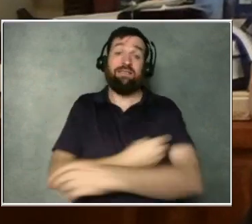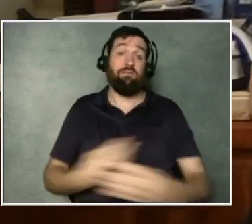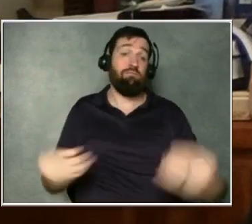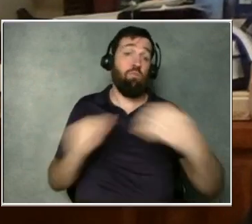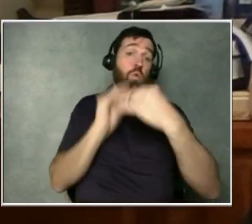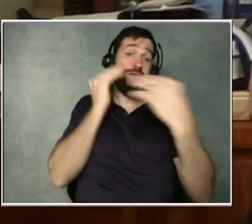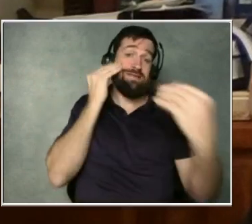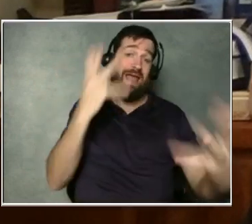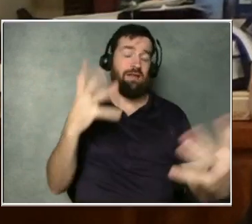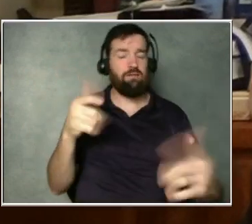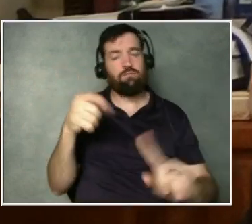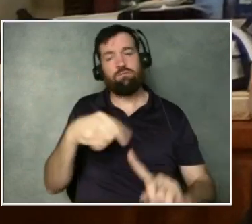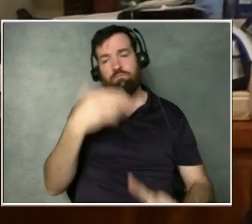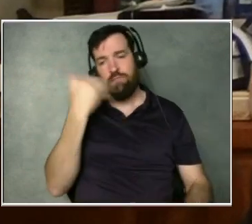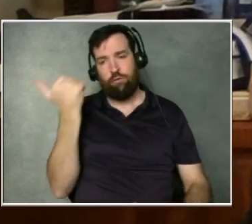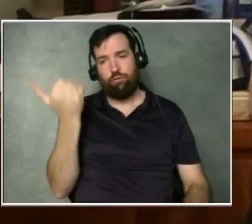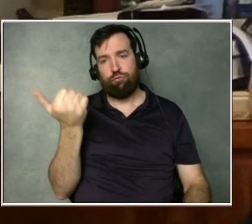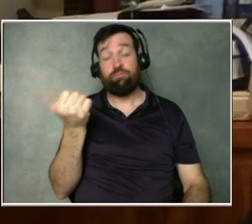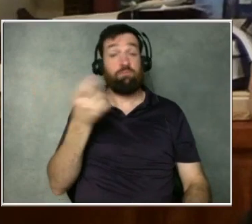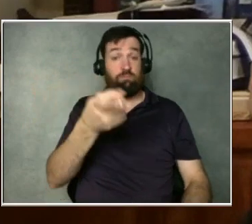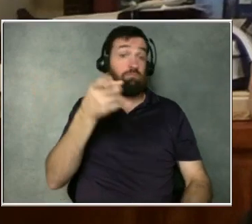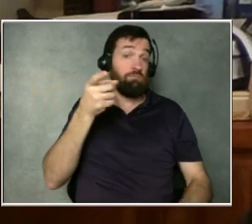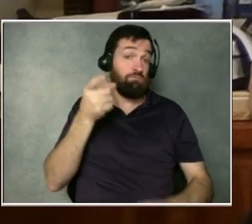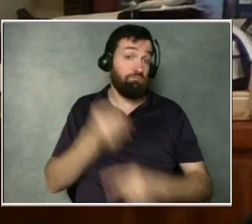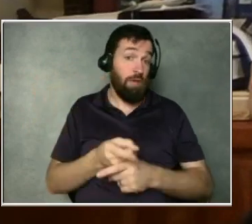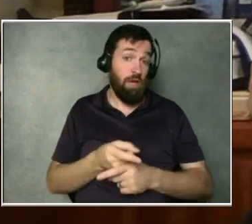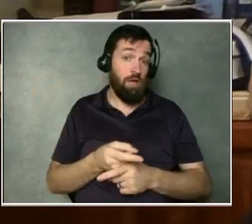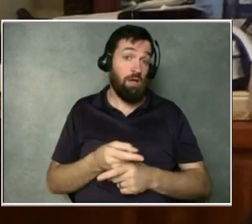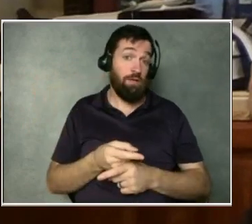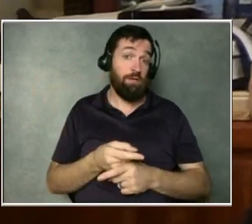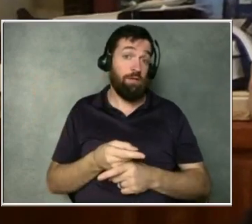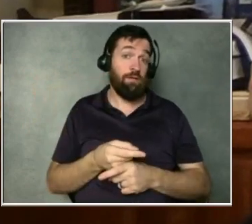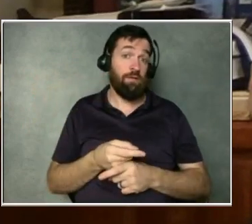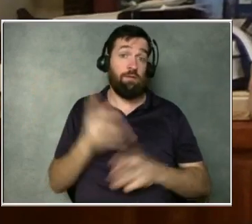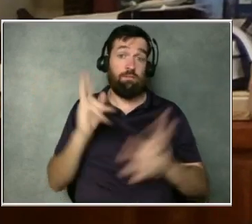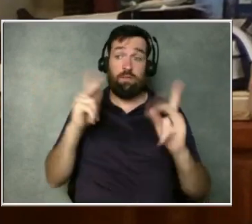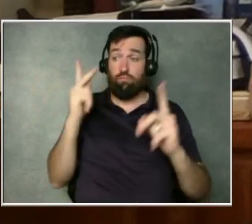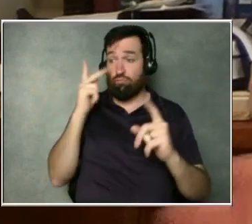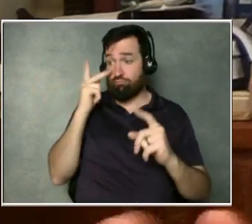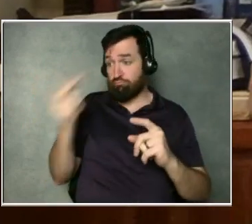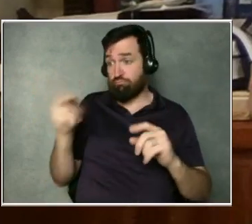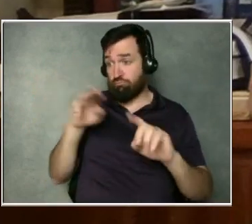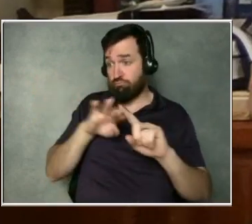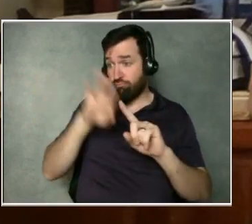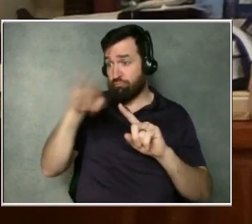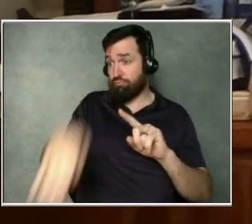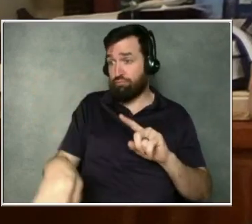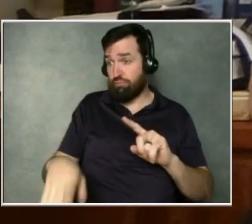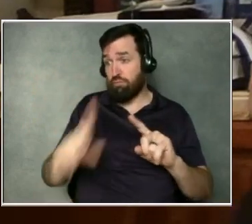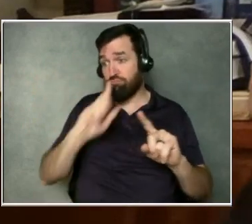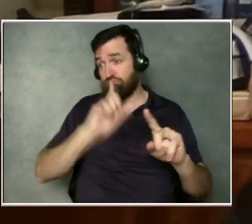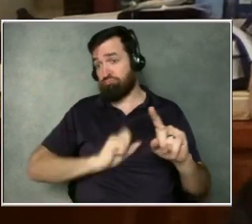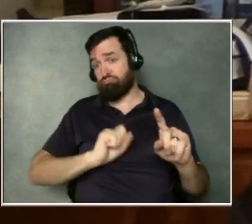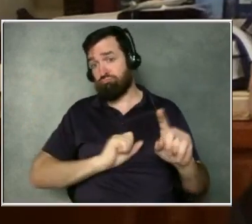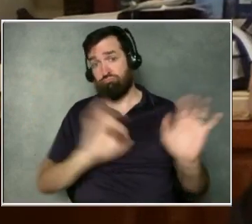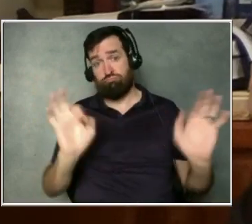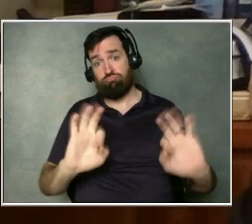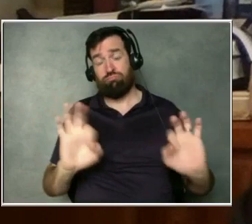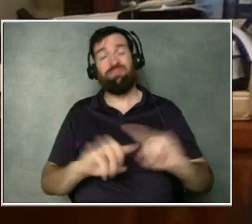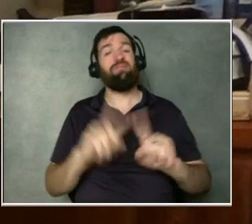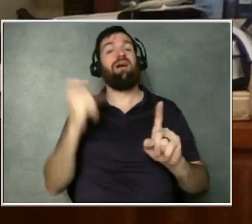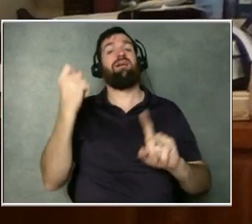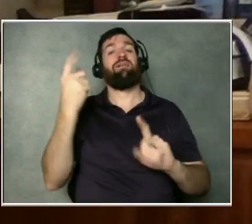better. You're right that we are down. People see those curves and they think, oh, no big deal. But last